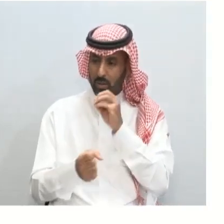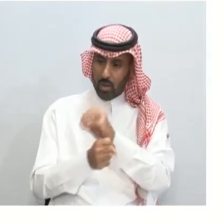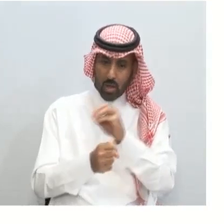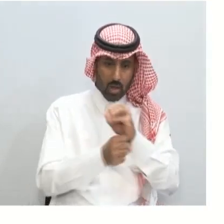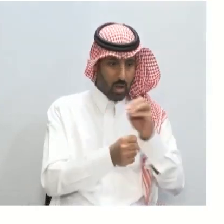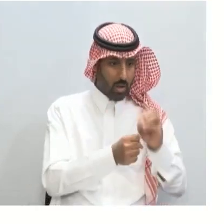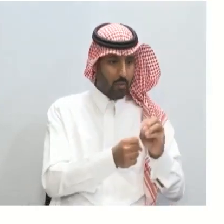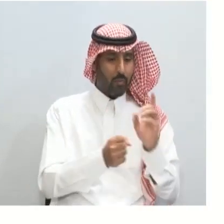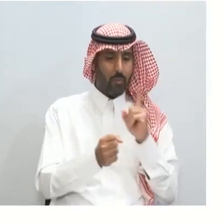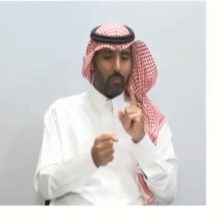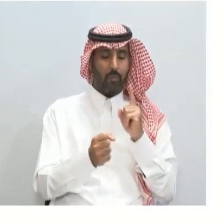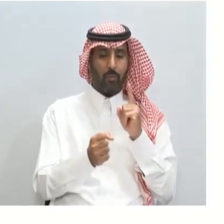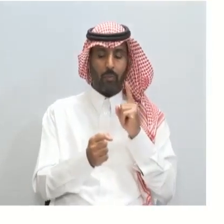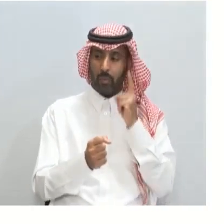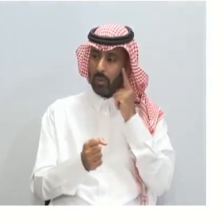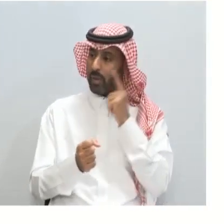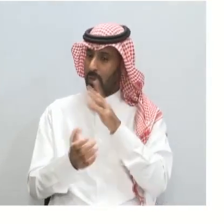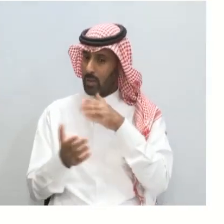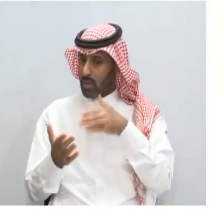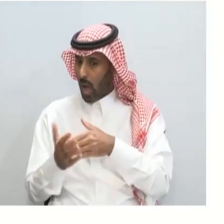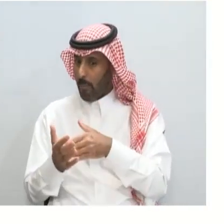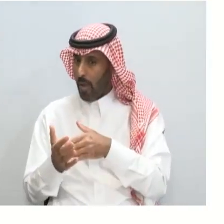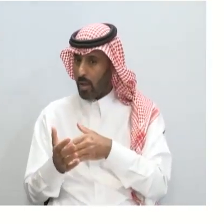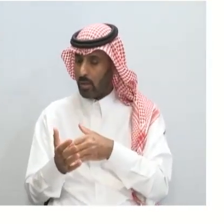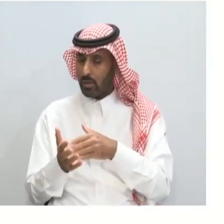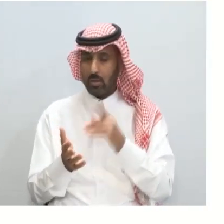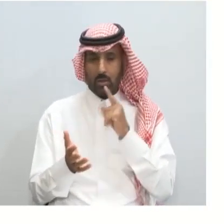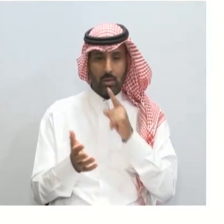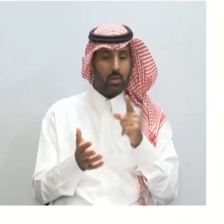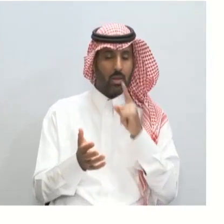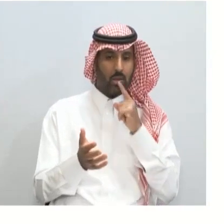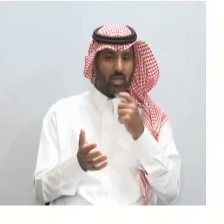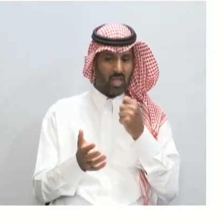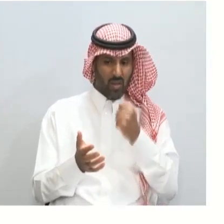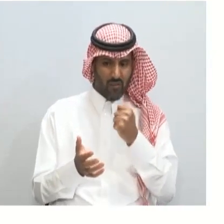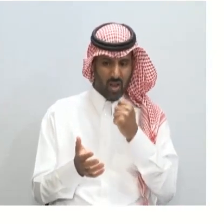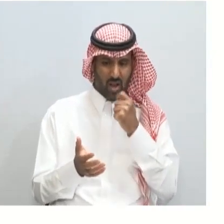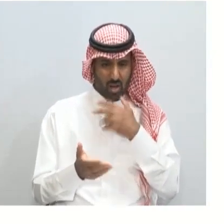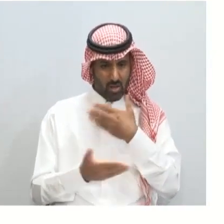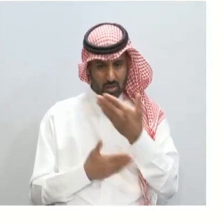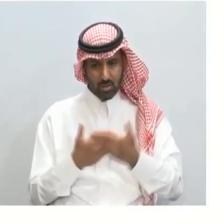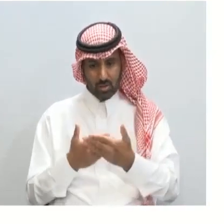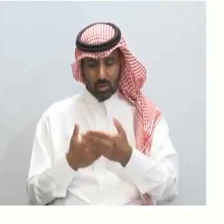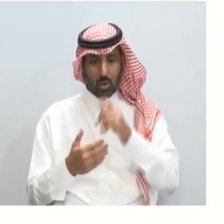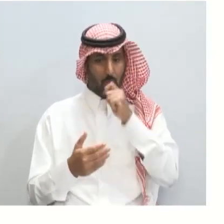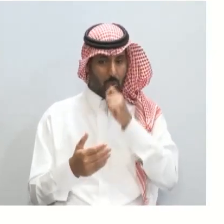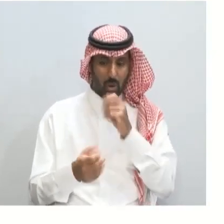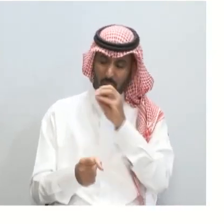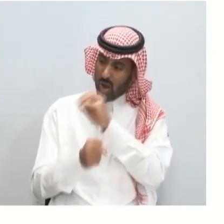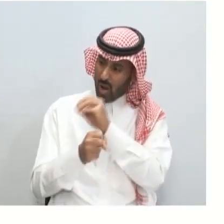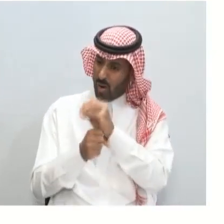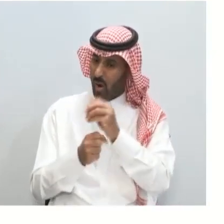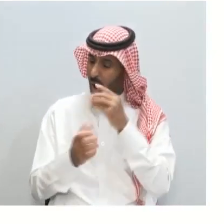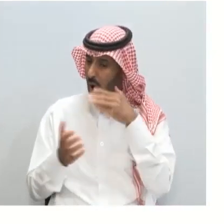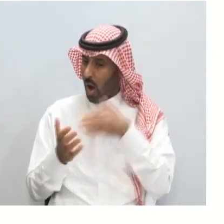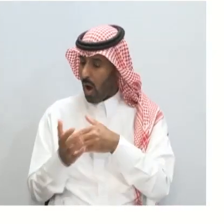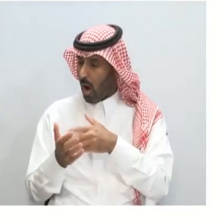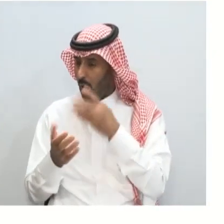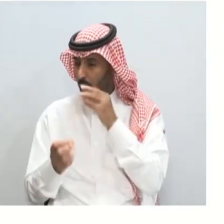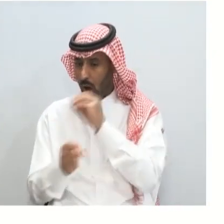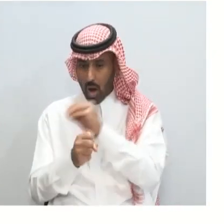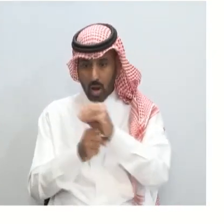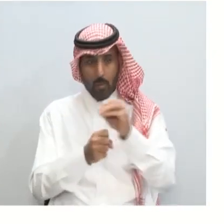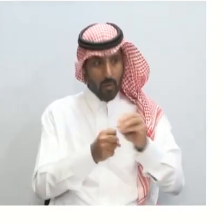company in order to stop it. This is a difficult role to play as the whistleblower risks getting into